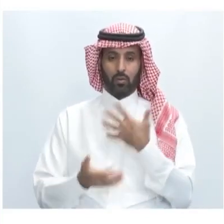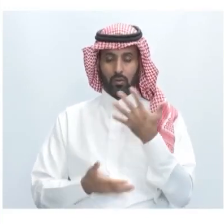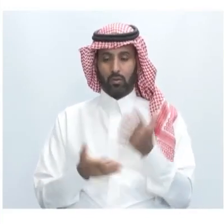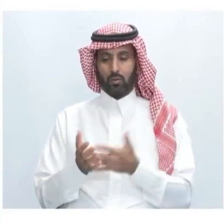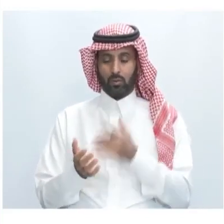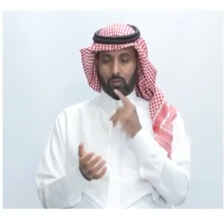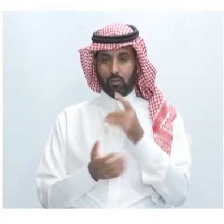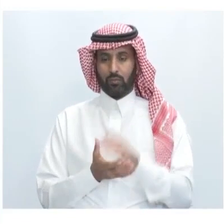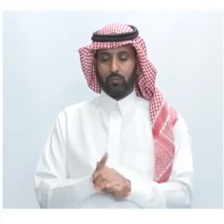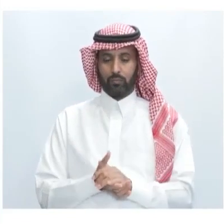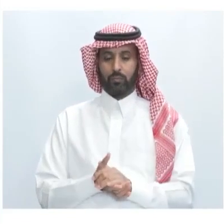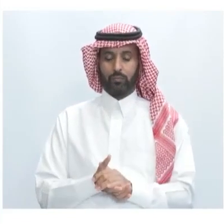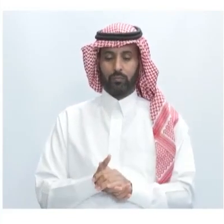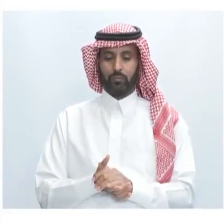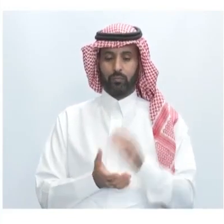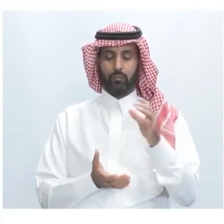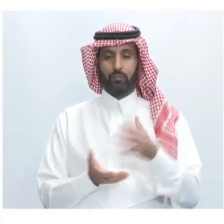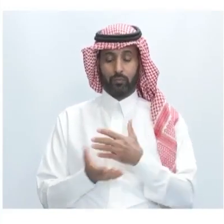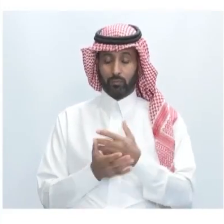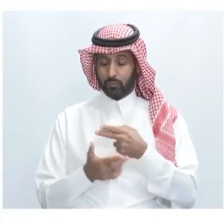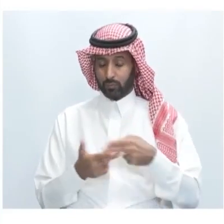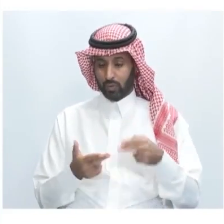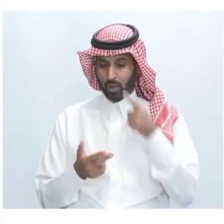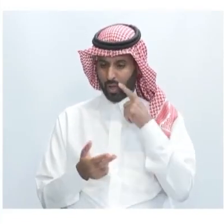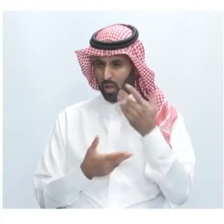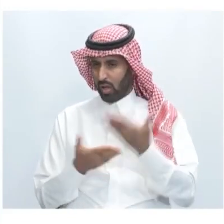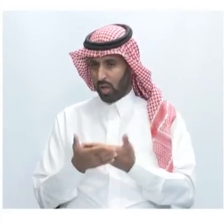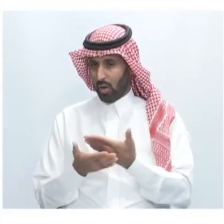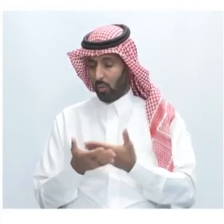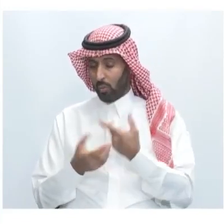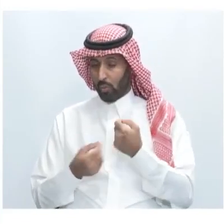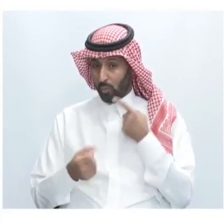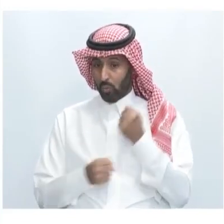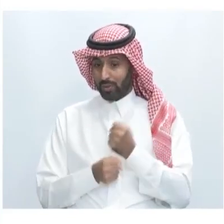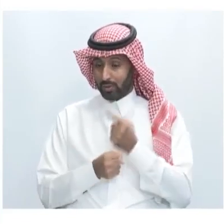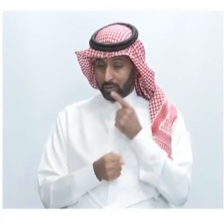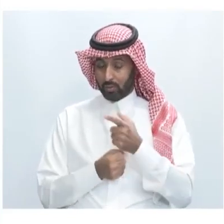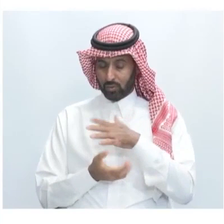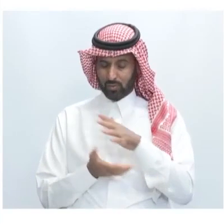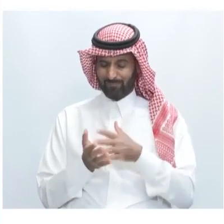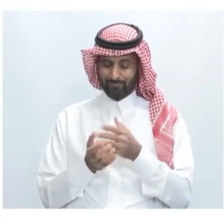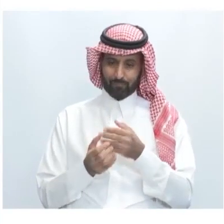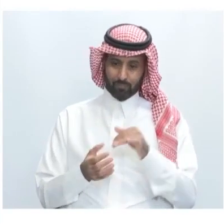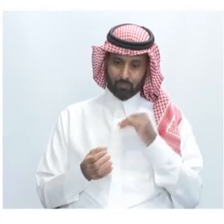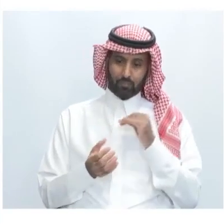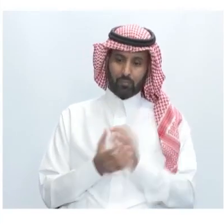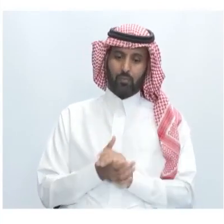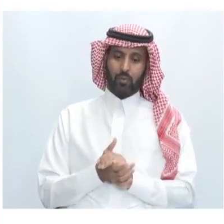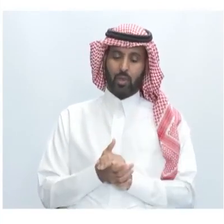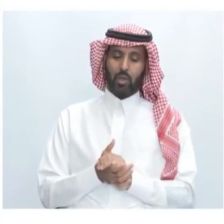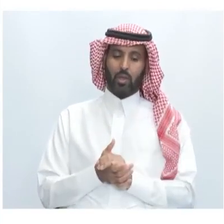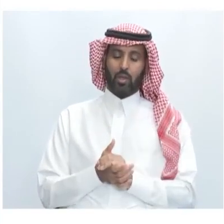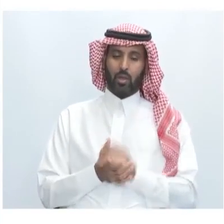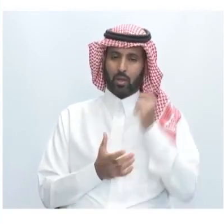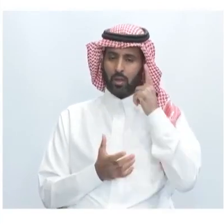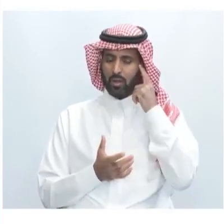here, or the problems maybe, and the solution or the solutions. What did you do to get out of this problem?